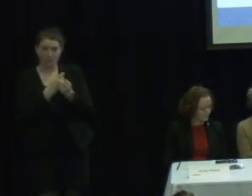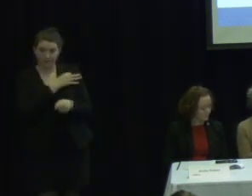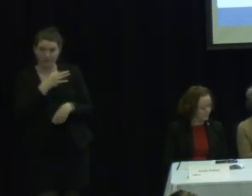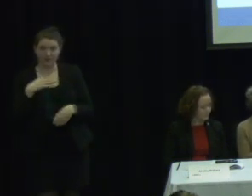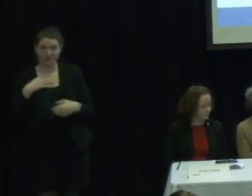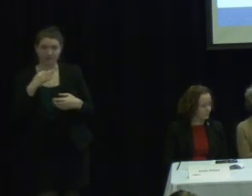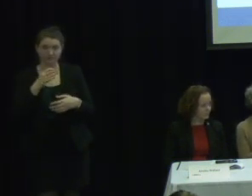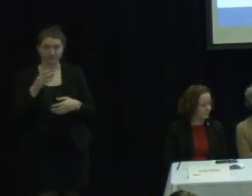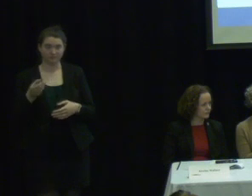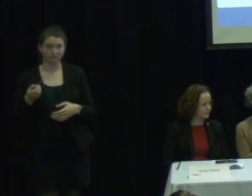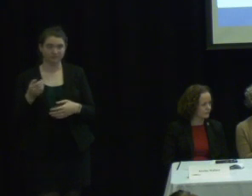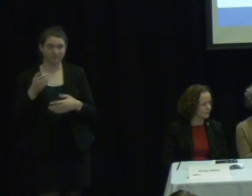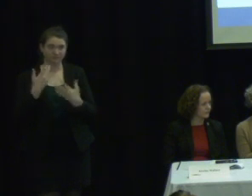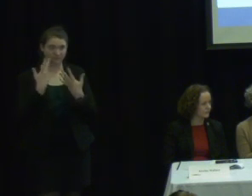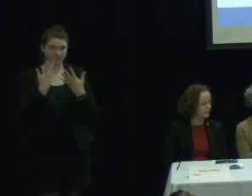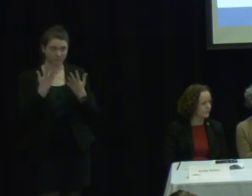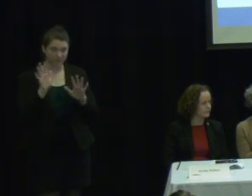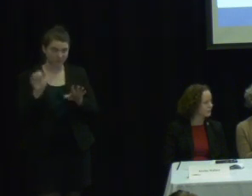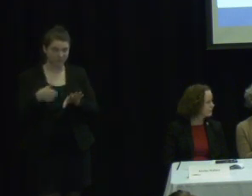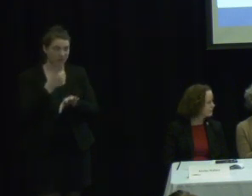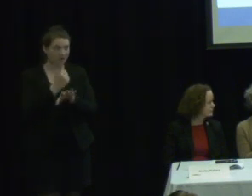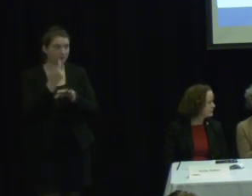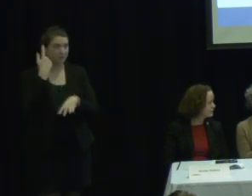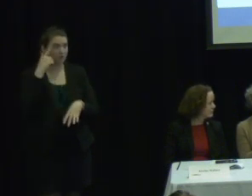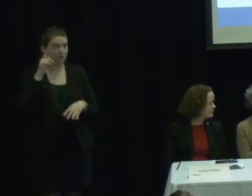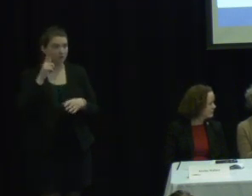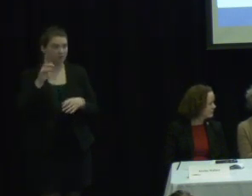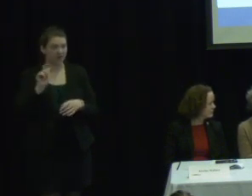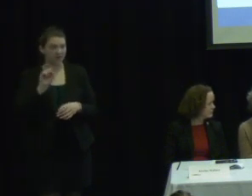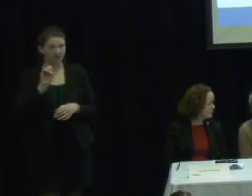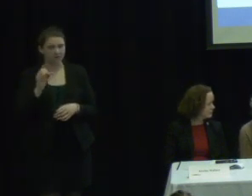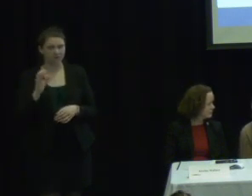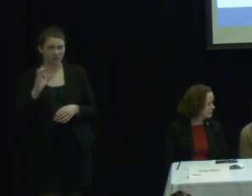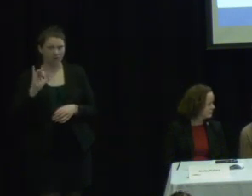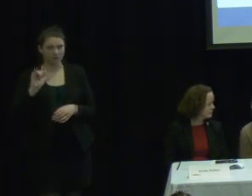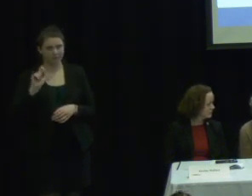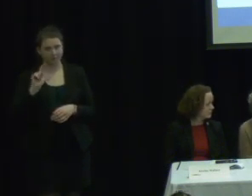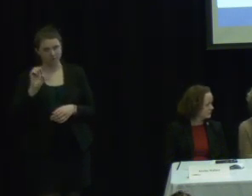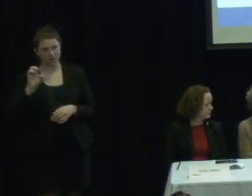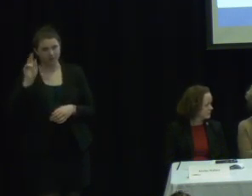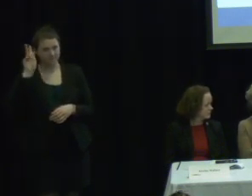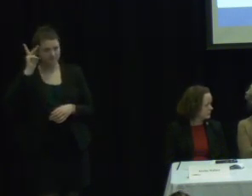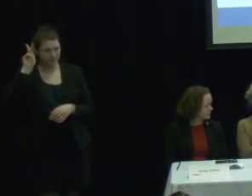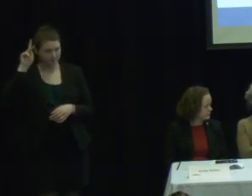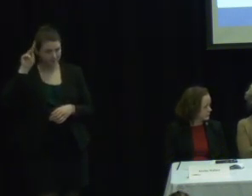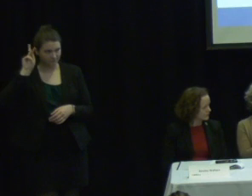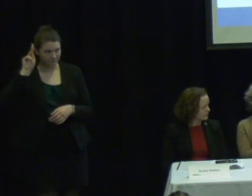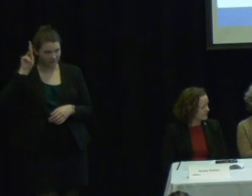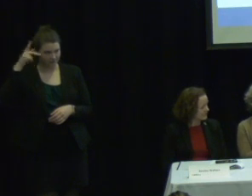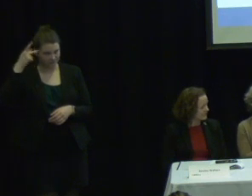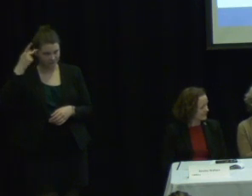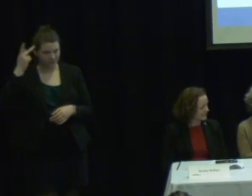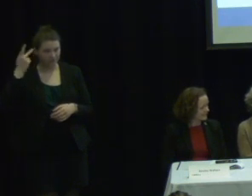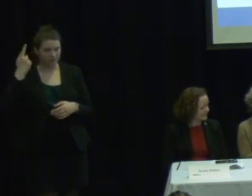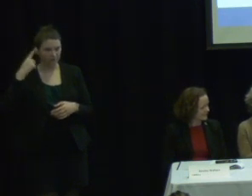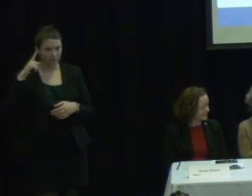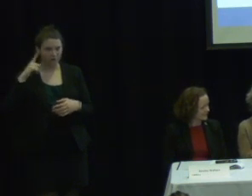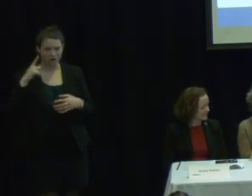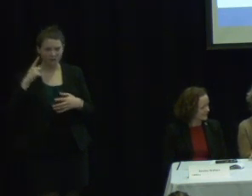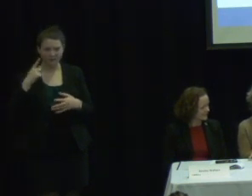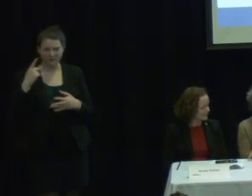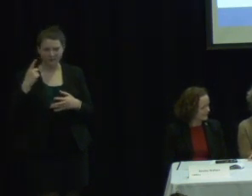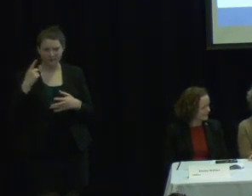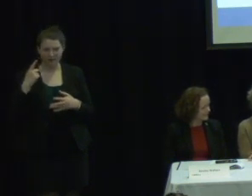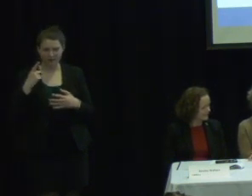in place for the Associate Vice President for Equity, Inclusion, Community Impact, I think I heard. So